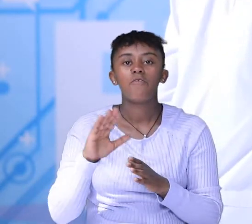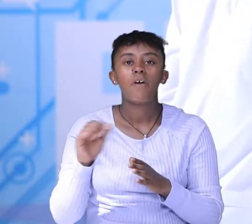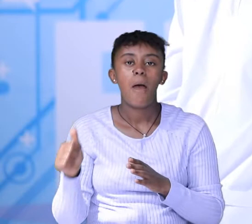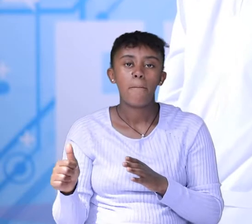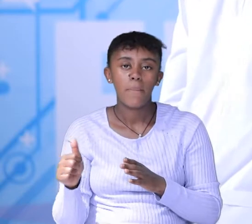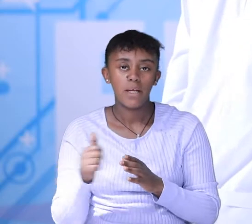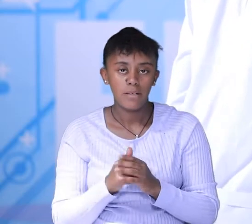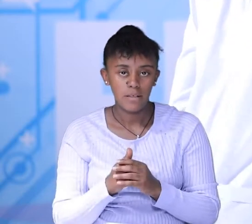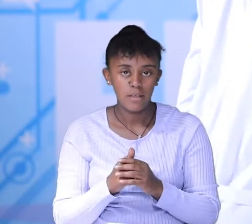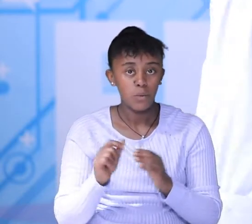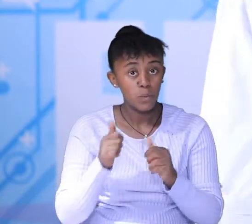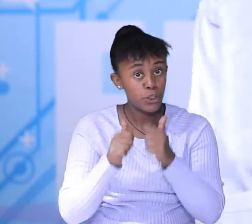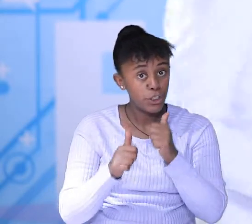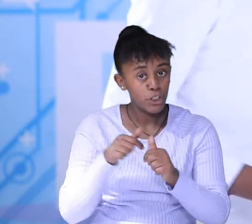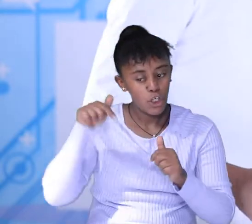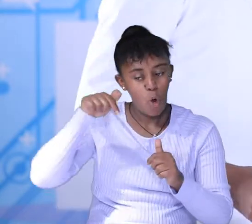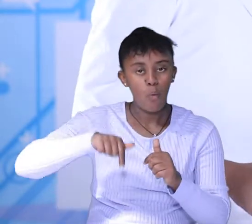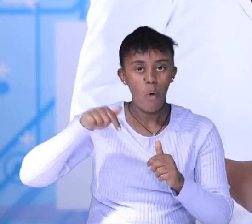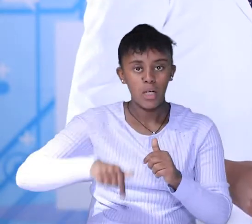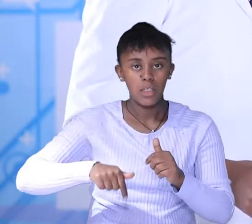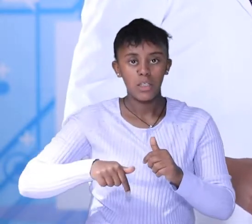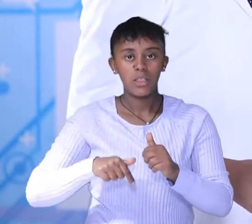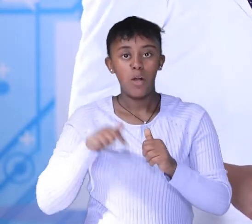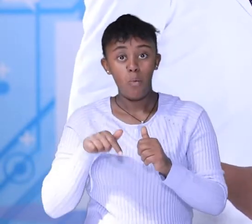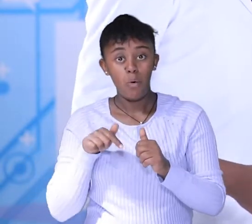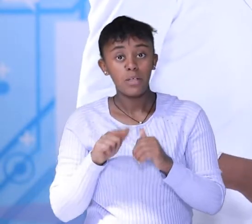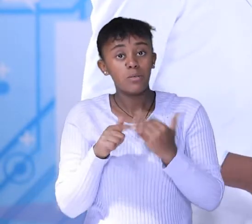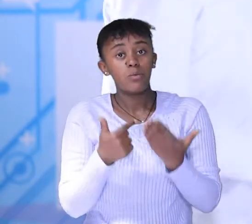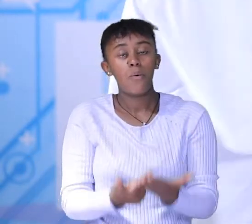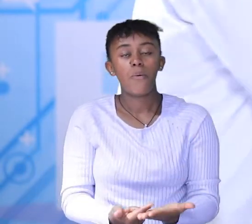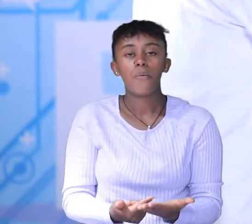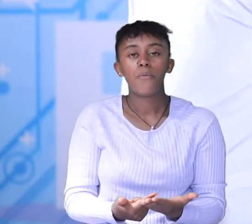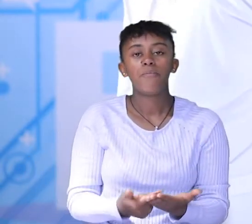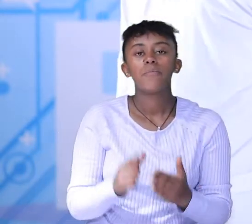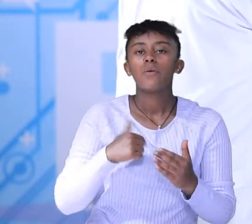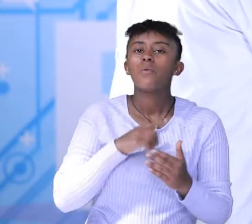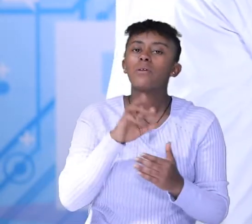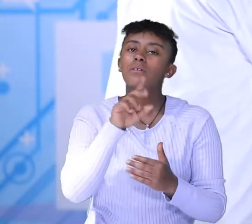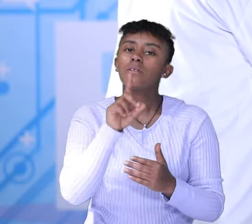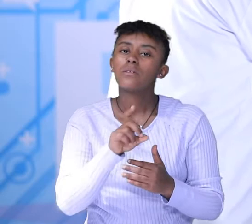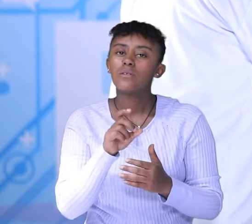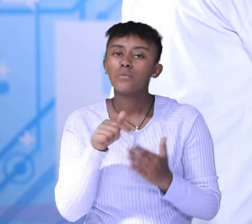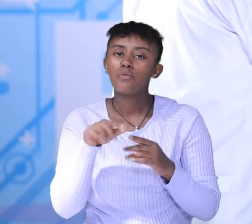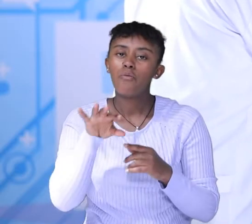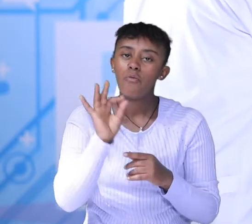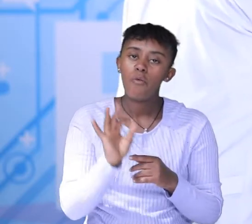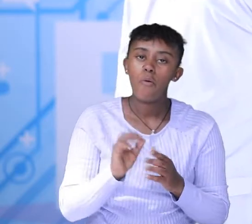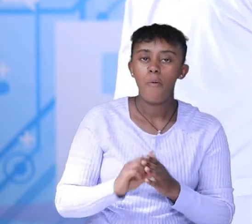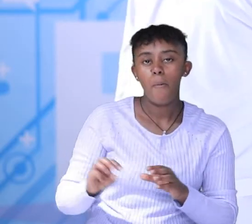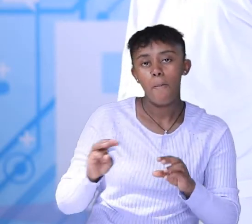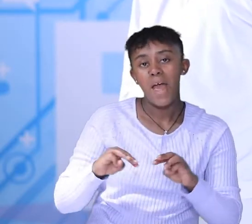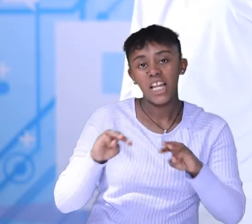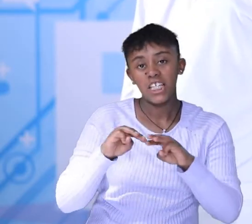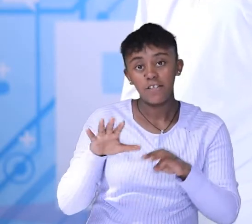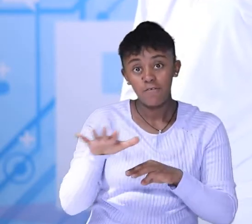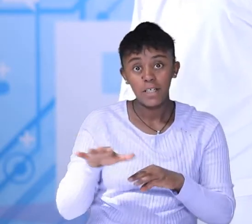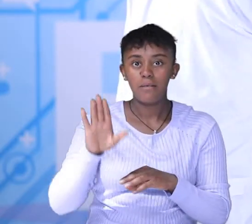current times A is already mentioned above. It's known to be magnetic dipole moment. So we have a very important